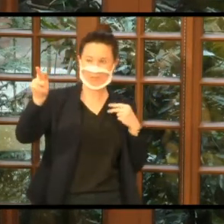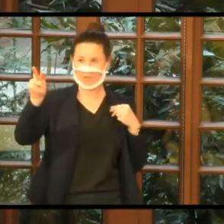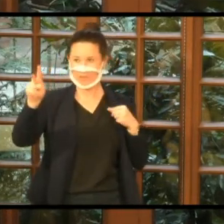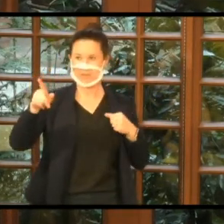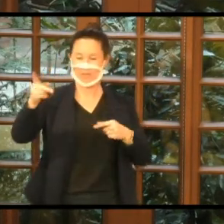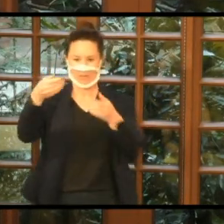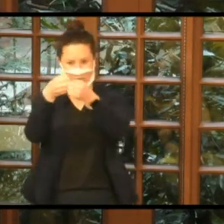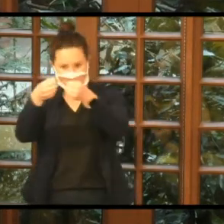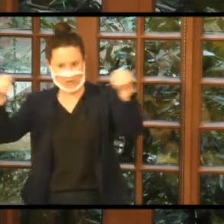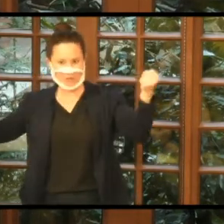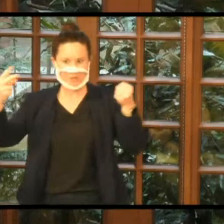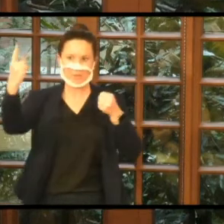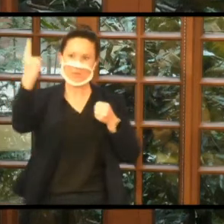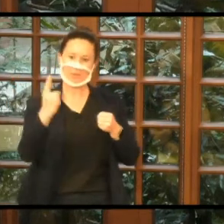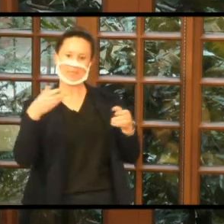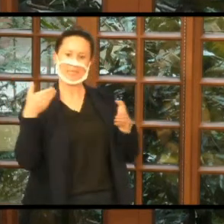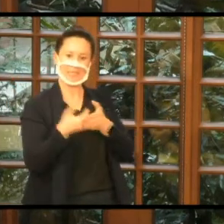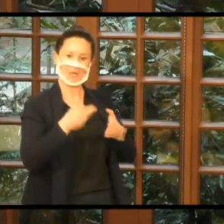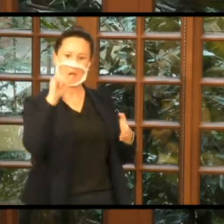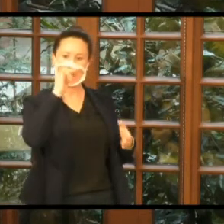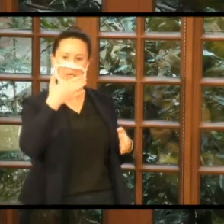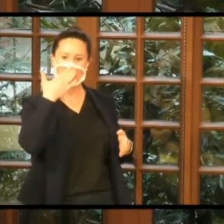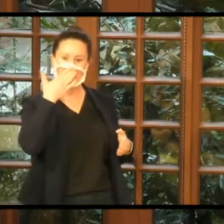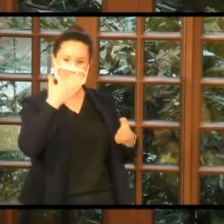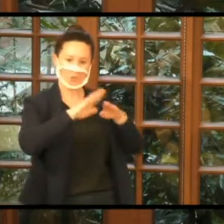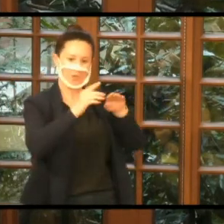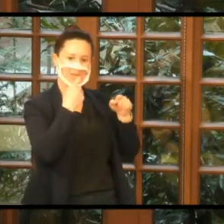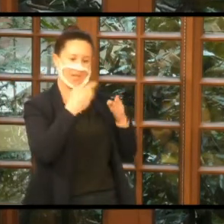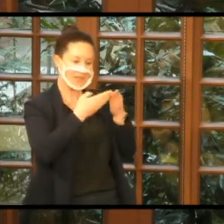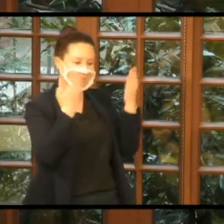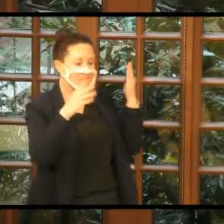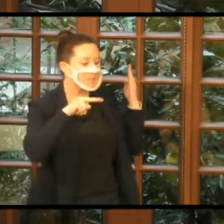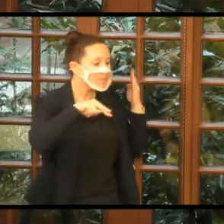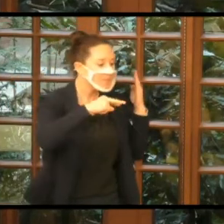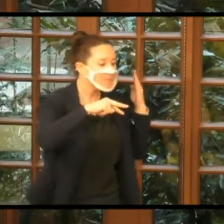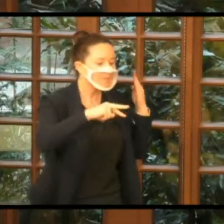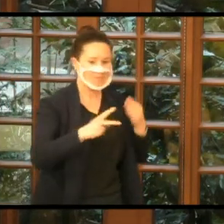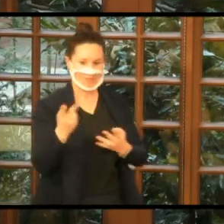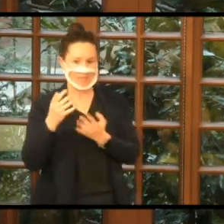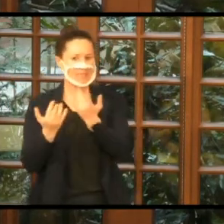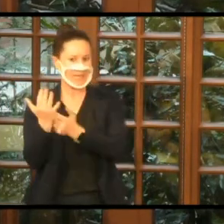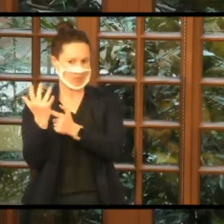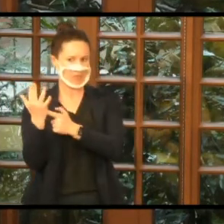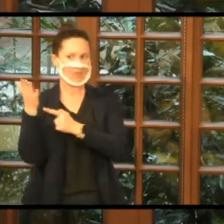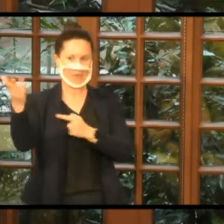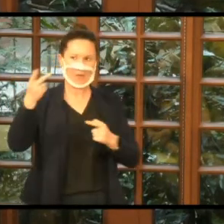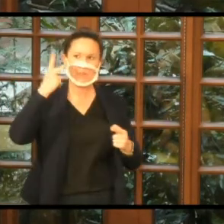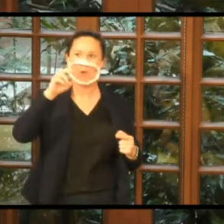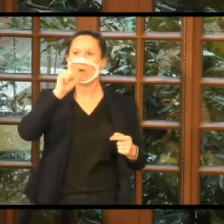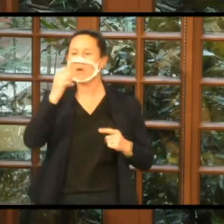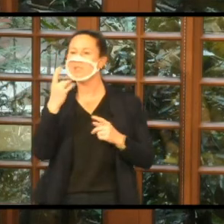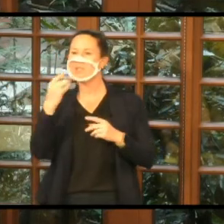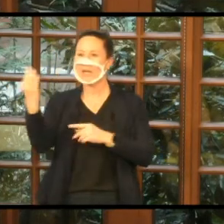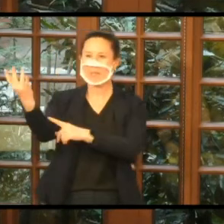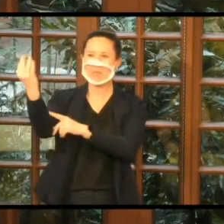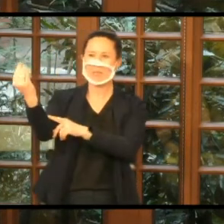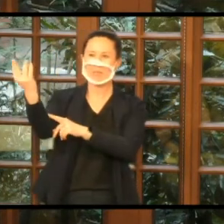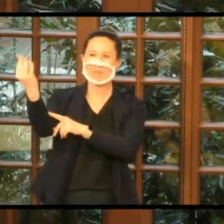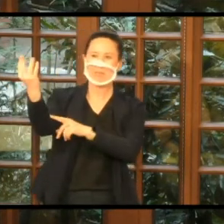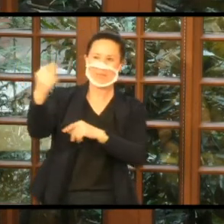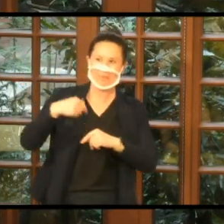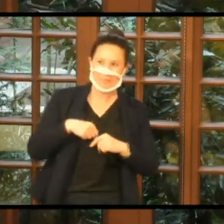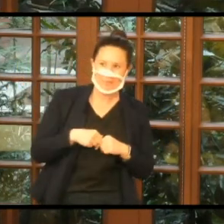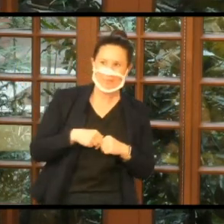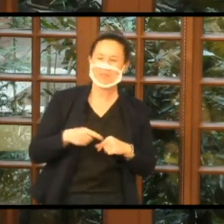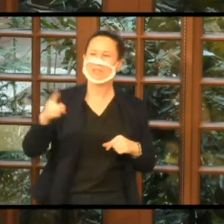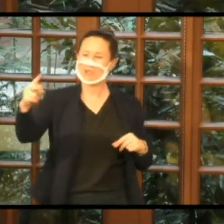standing close enough that her nose seemed to brush the glass. A candle burned. I saw its orange flicker wavering under her chin. She was looking